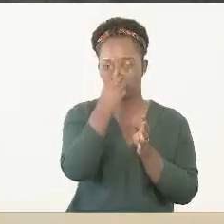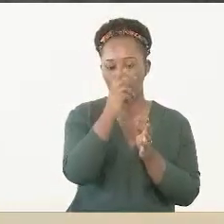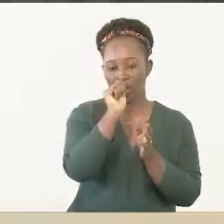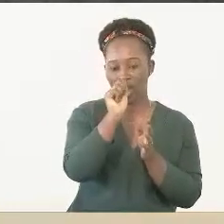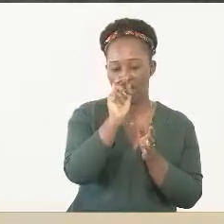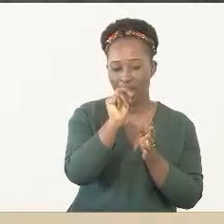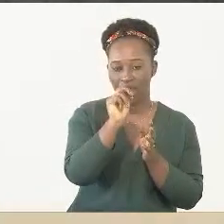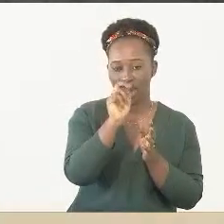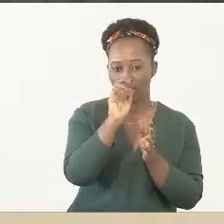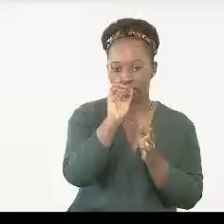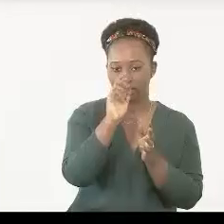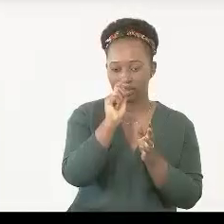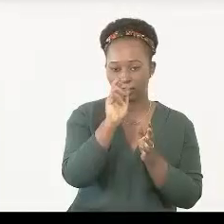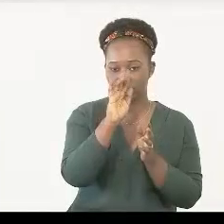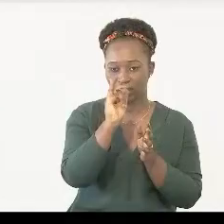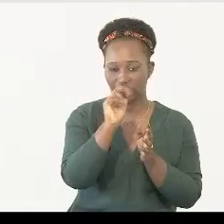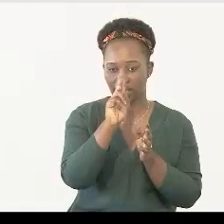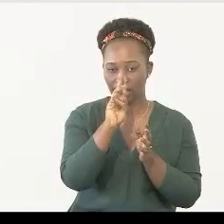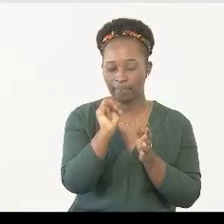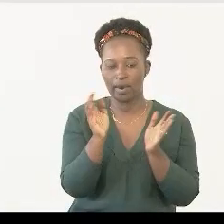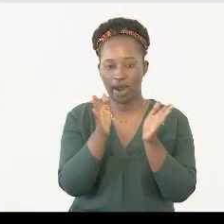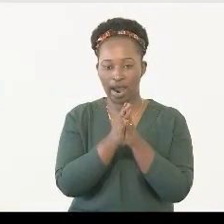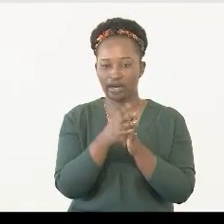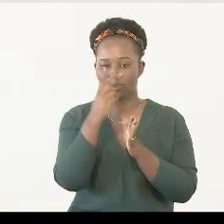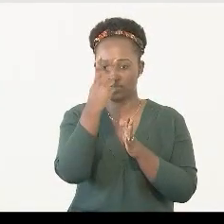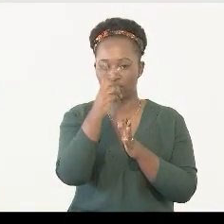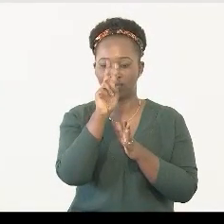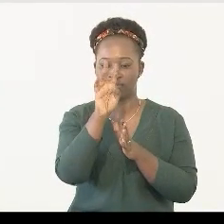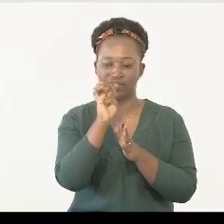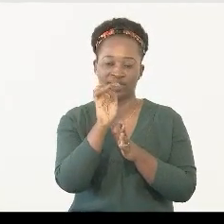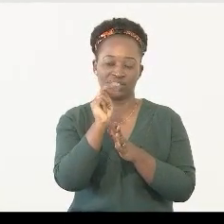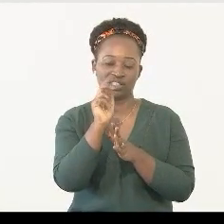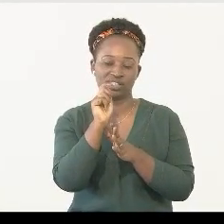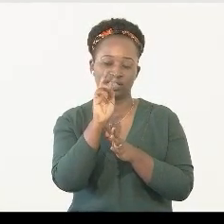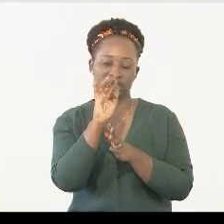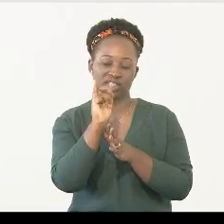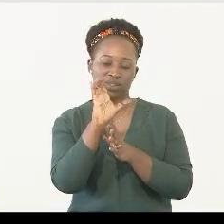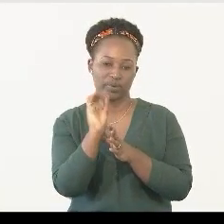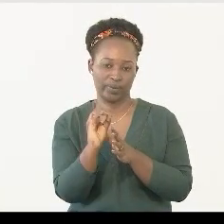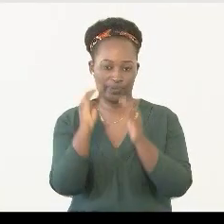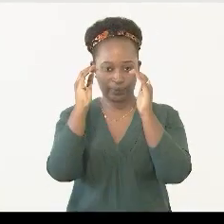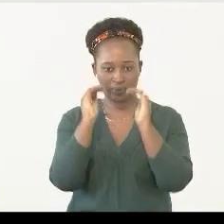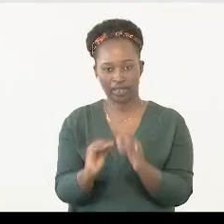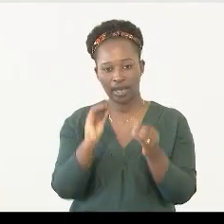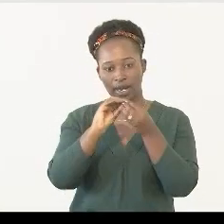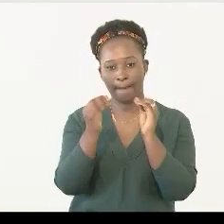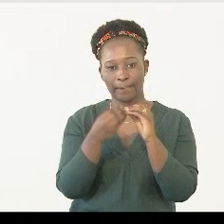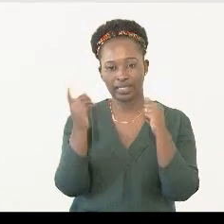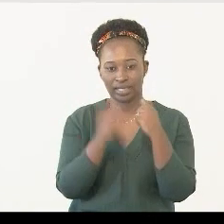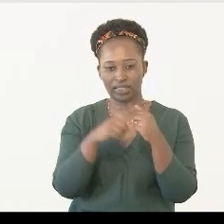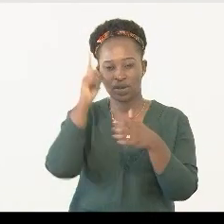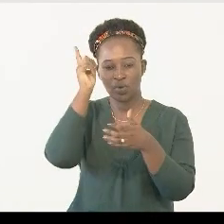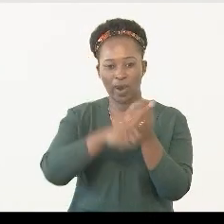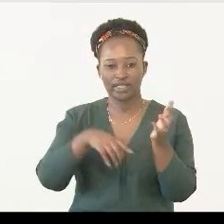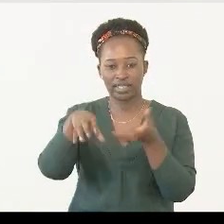the heart. Question number 6. Students, what is the